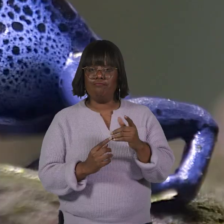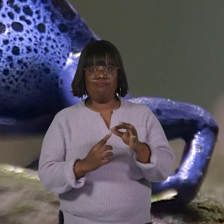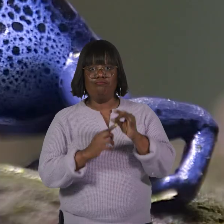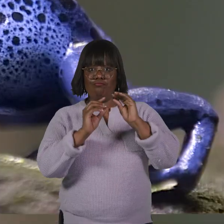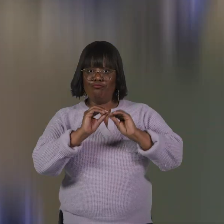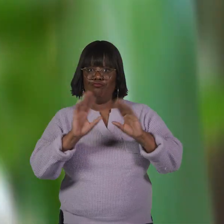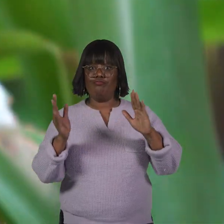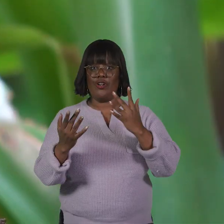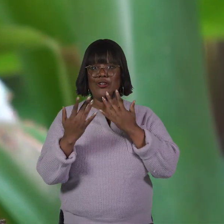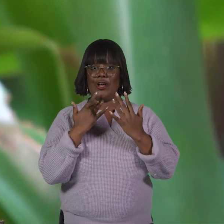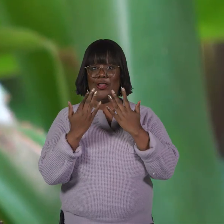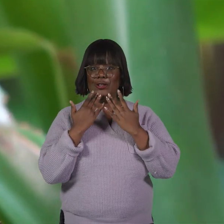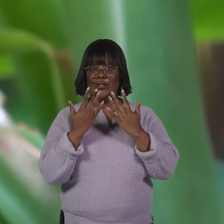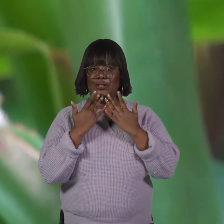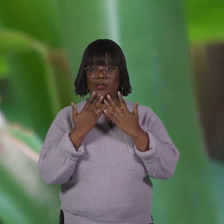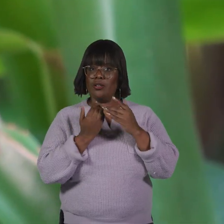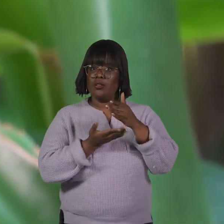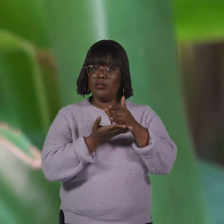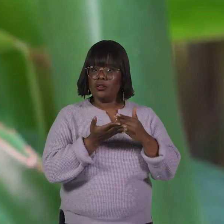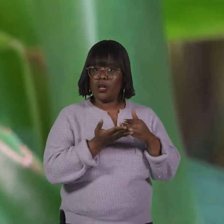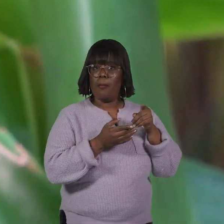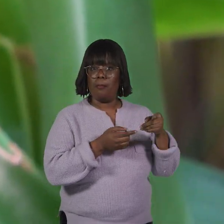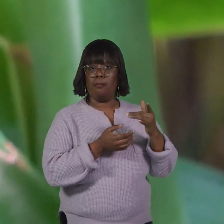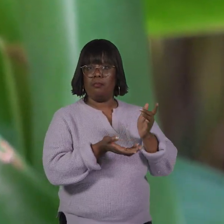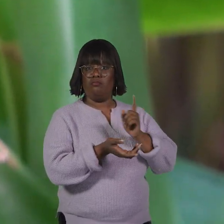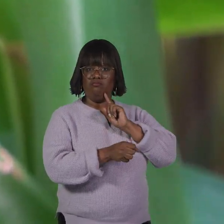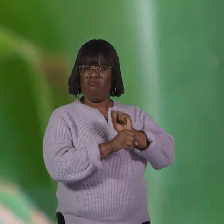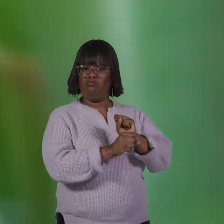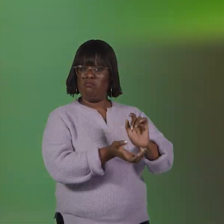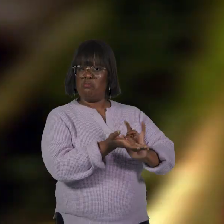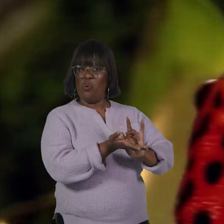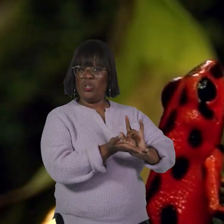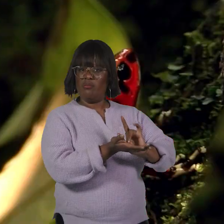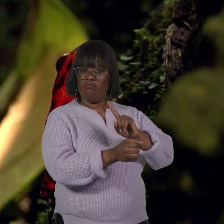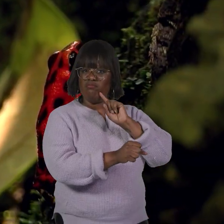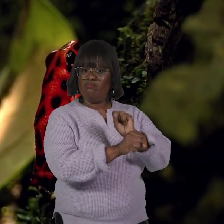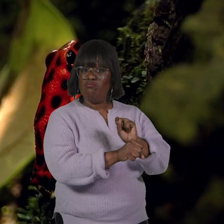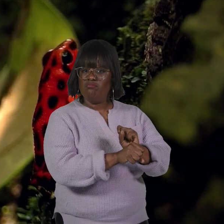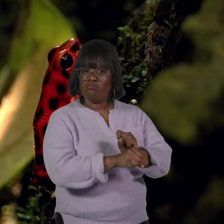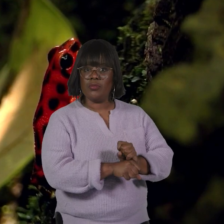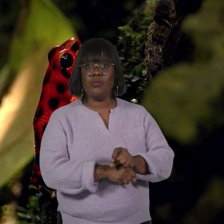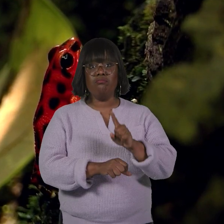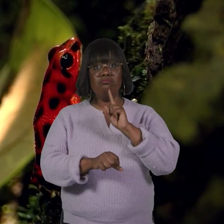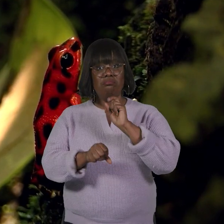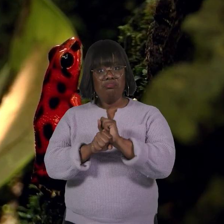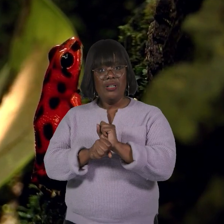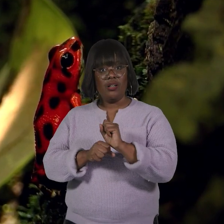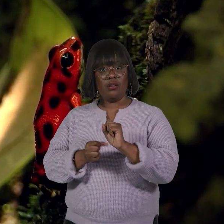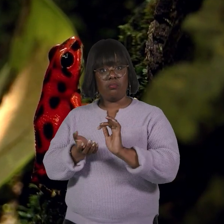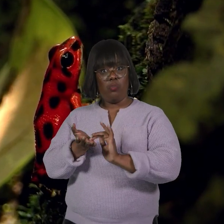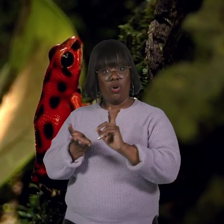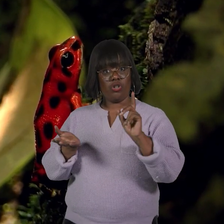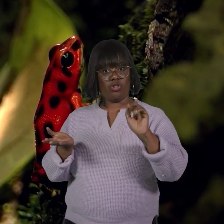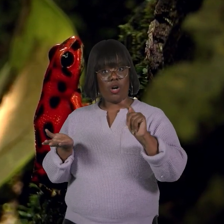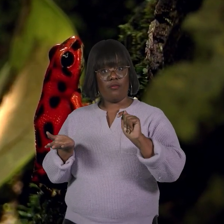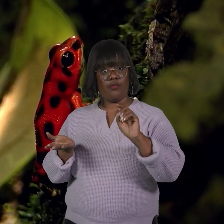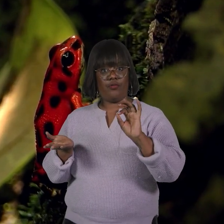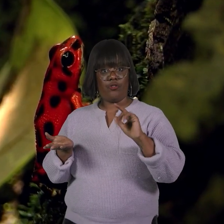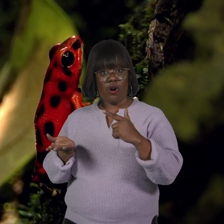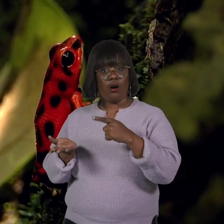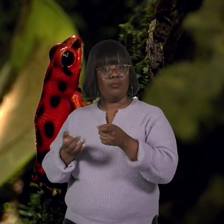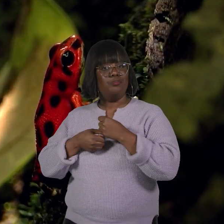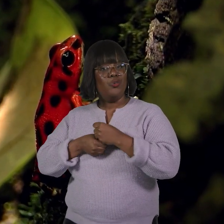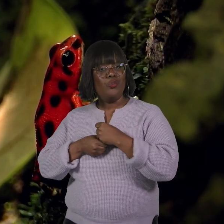vibrant coloring, and some species are poisonous as well. In fact, the poisoned dart frog produces